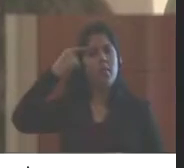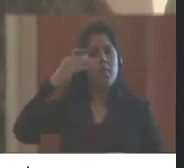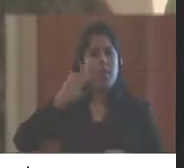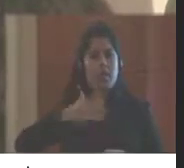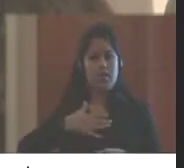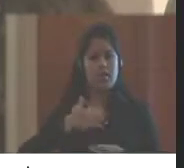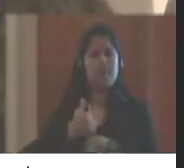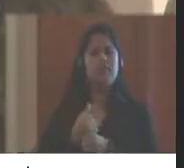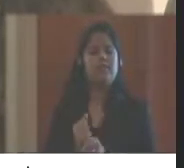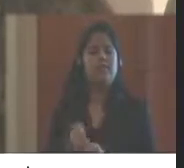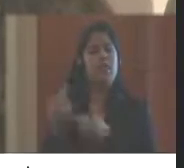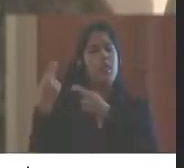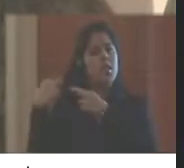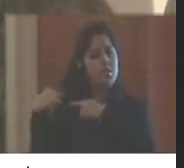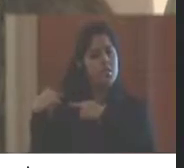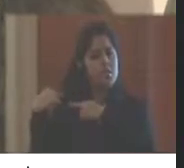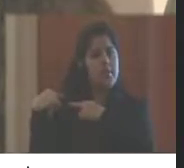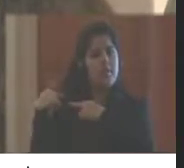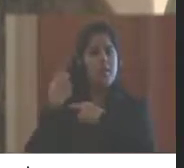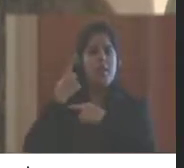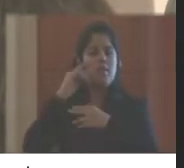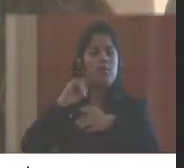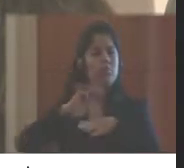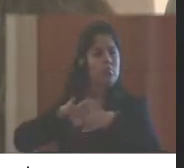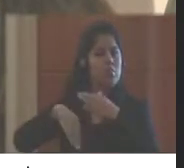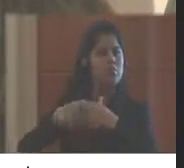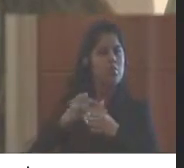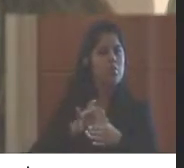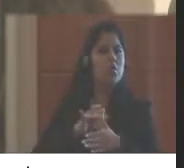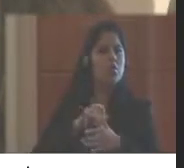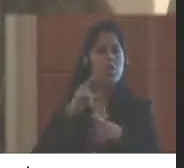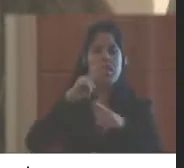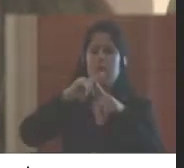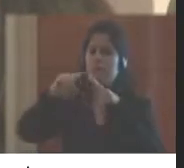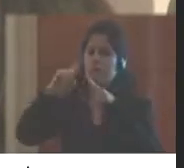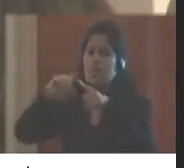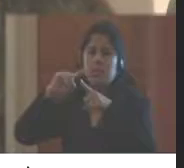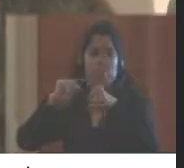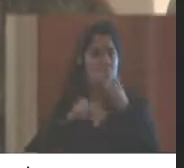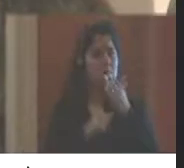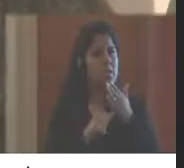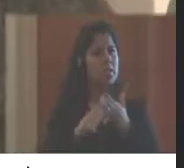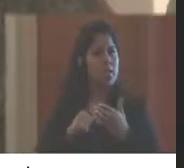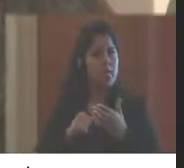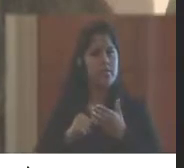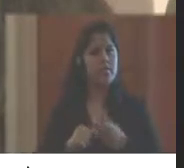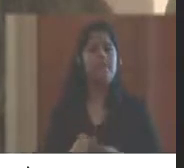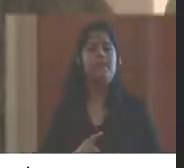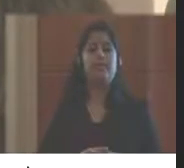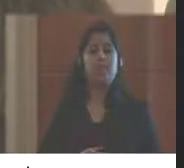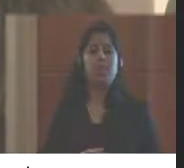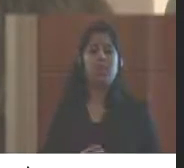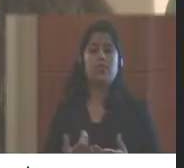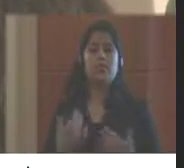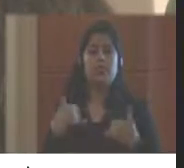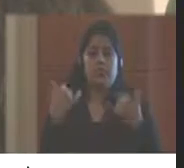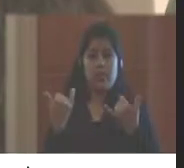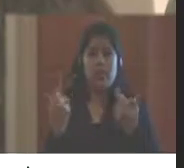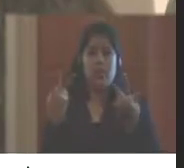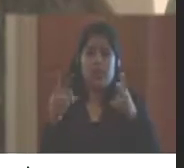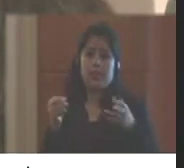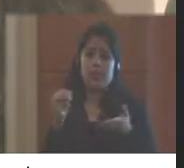the government, and the governments are assuming responsibility for this risk in the different